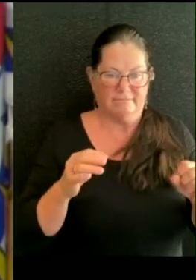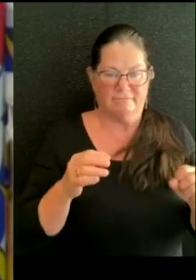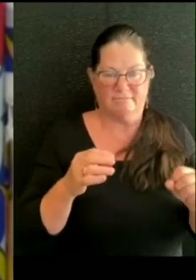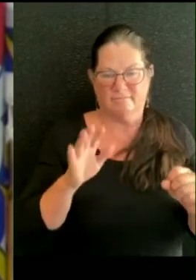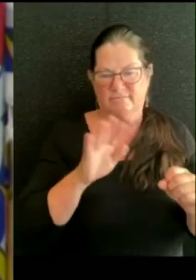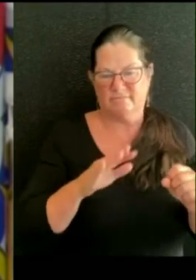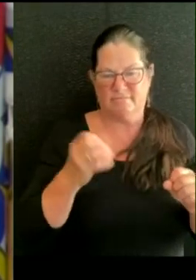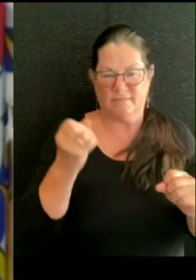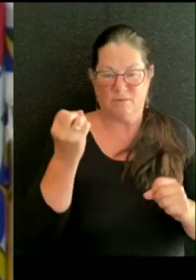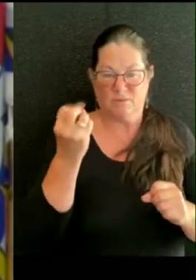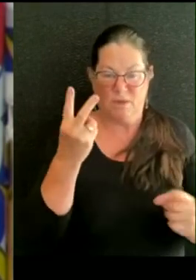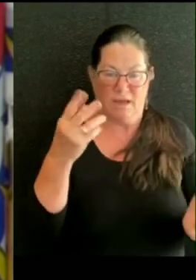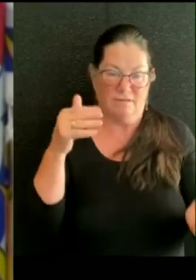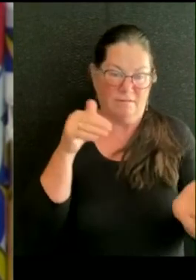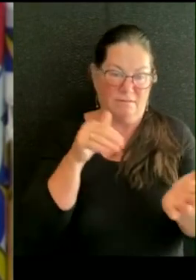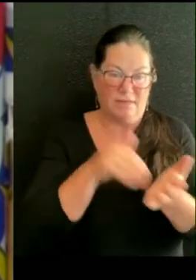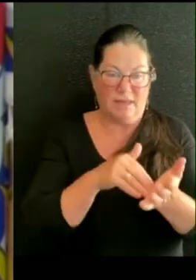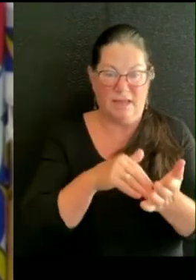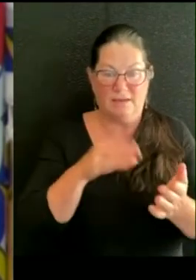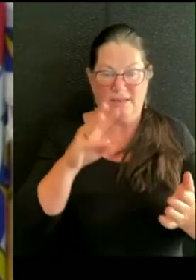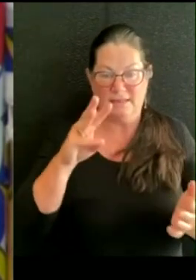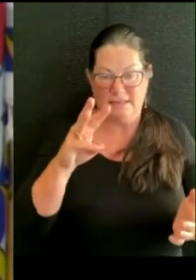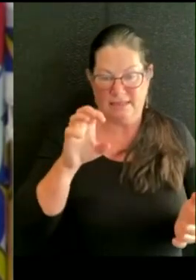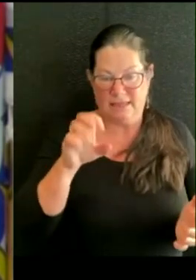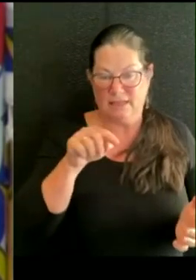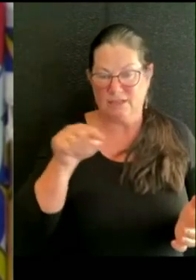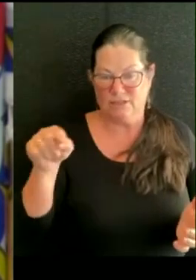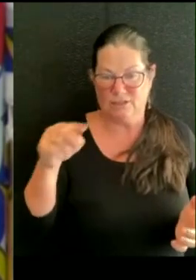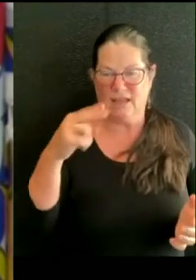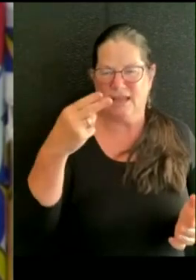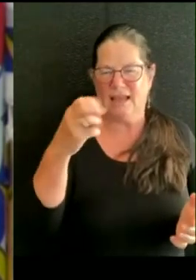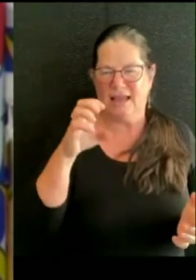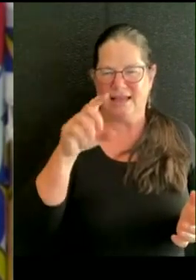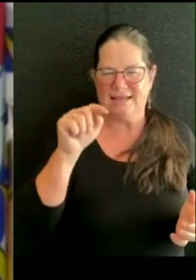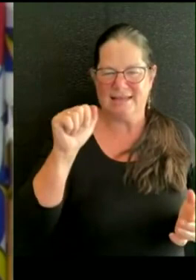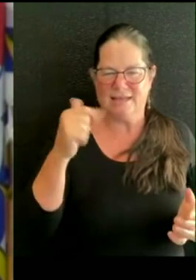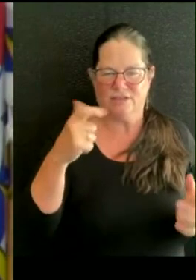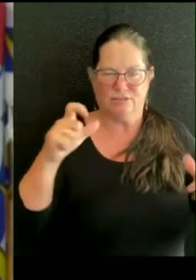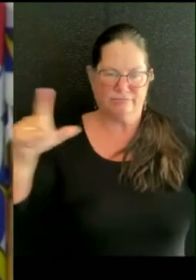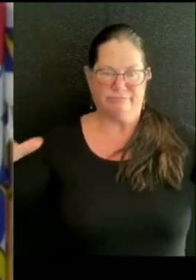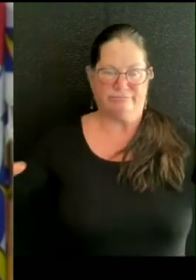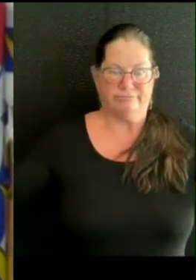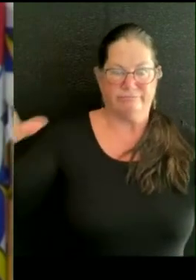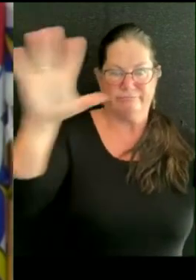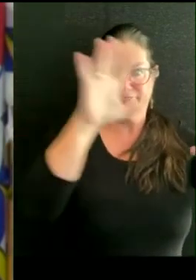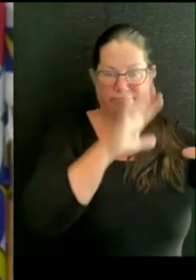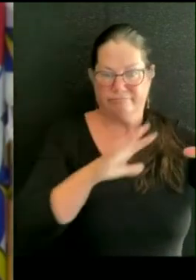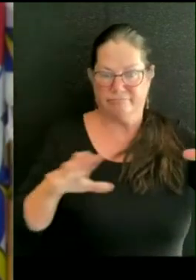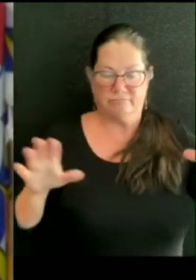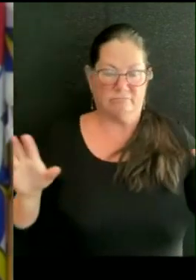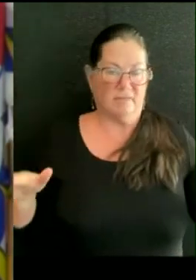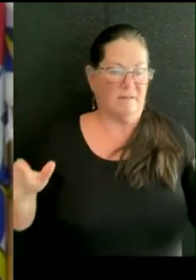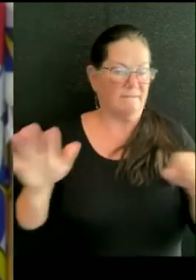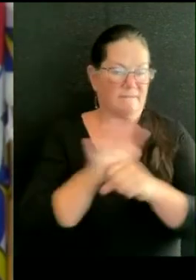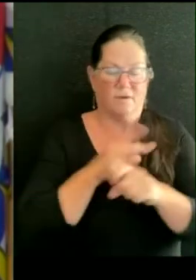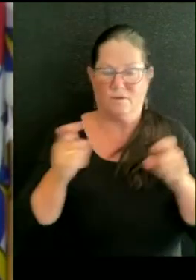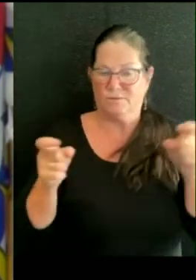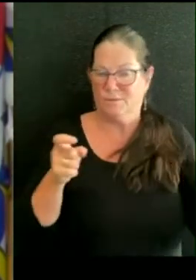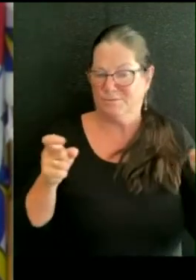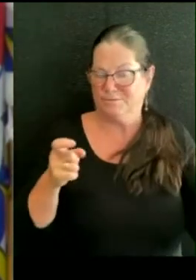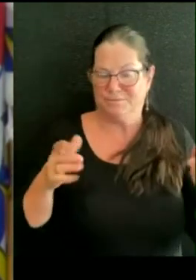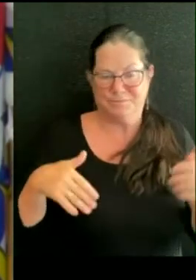hectares. It's still classed as out of control. Along with the incident management team, we have